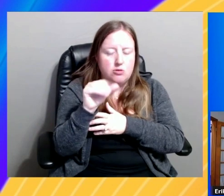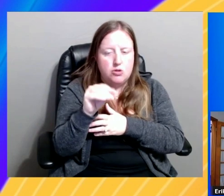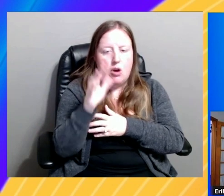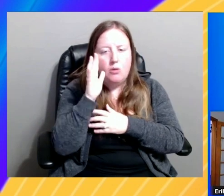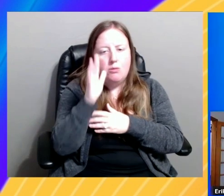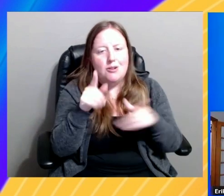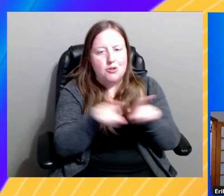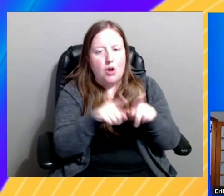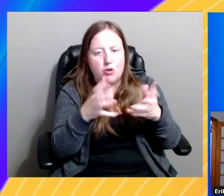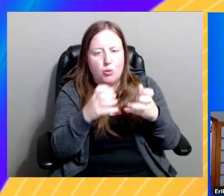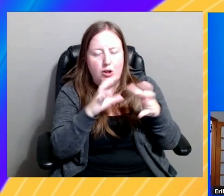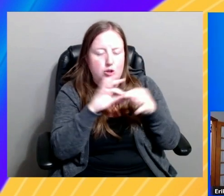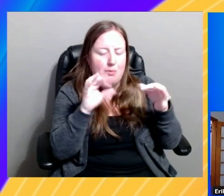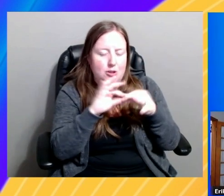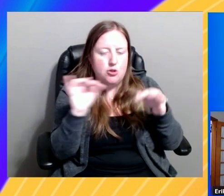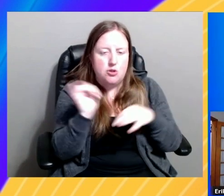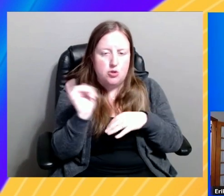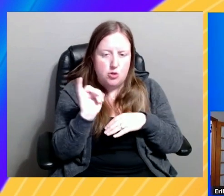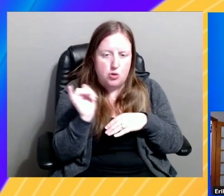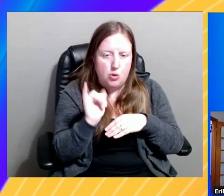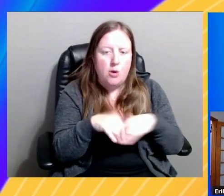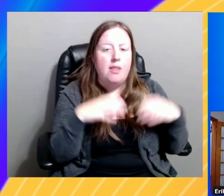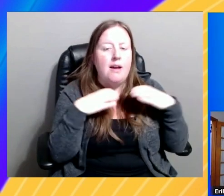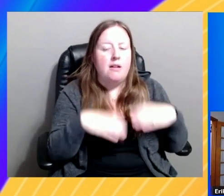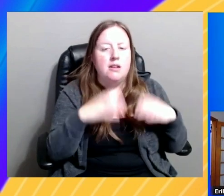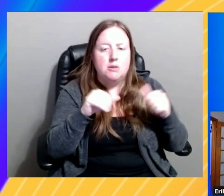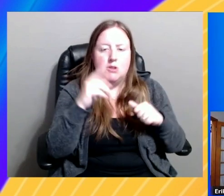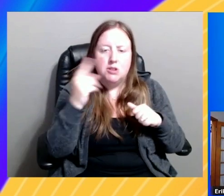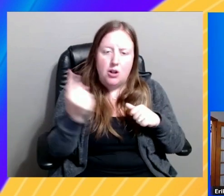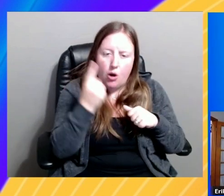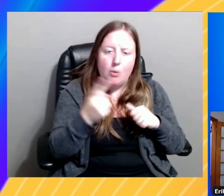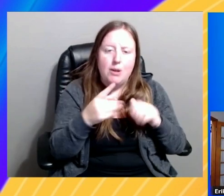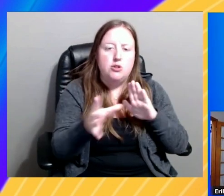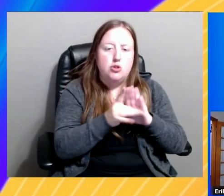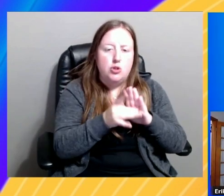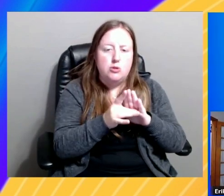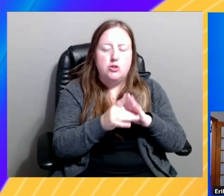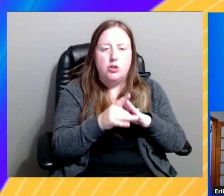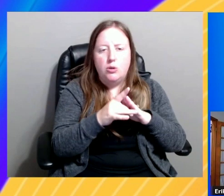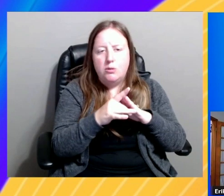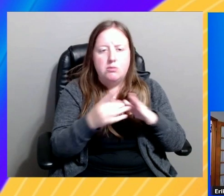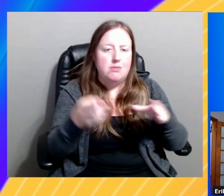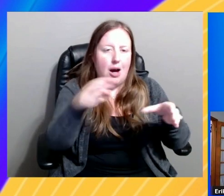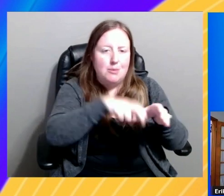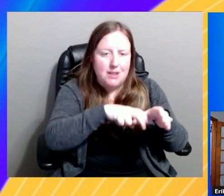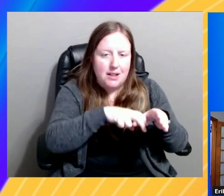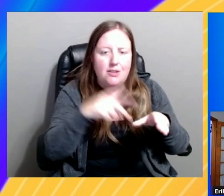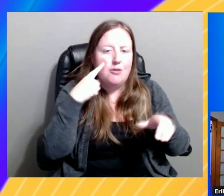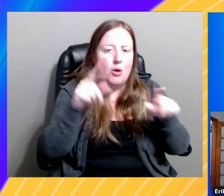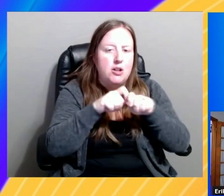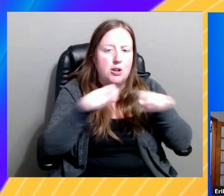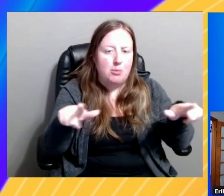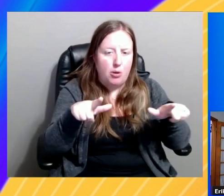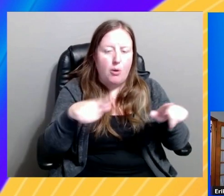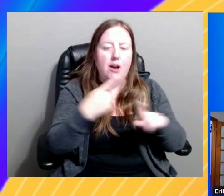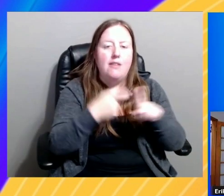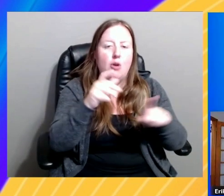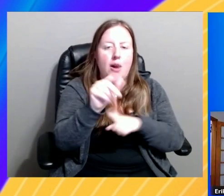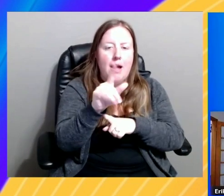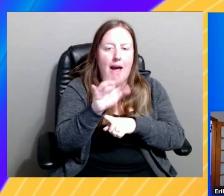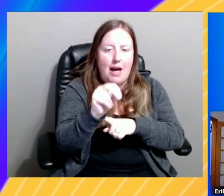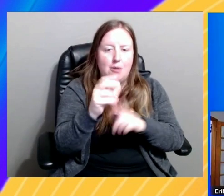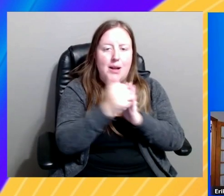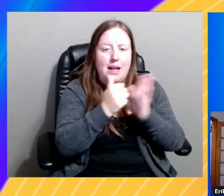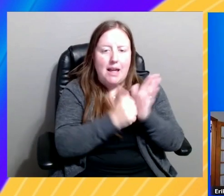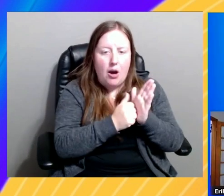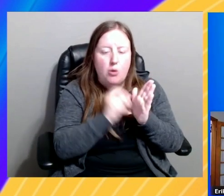briefly mention, that customers can always choose to opt into, should they want to deploy from a delegated admin account or integrate,